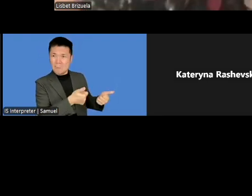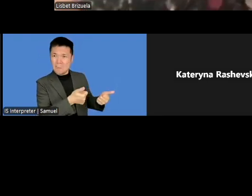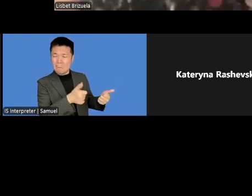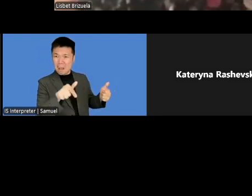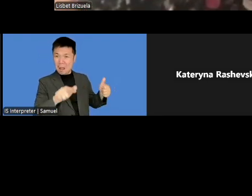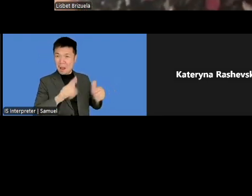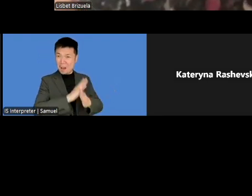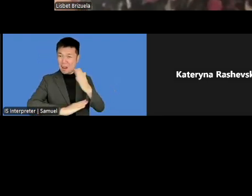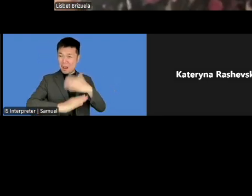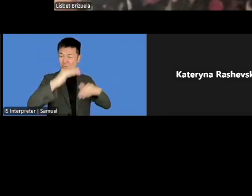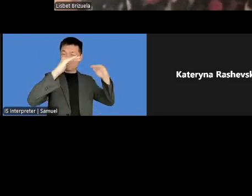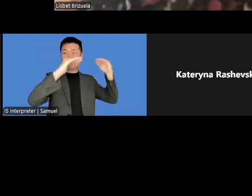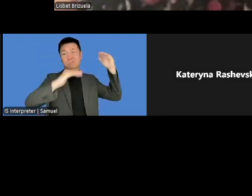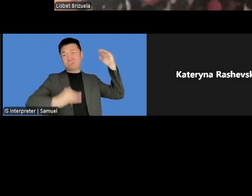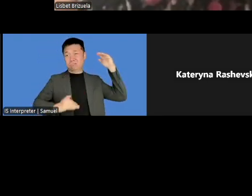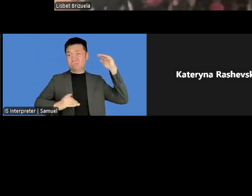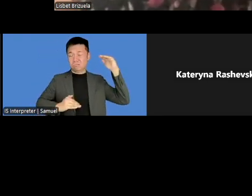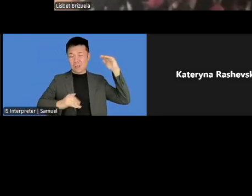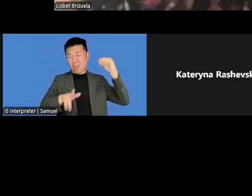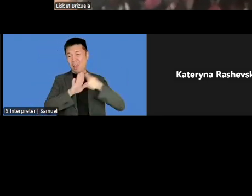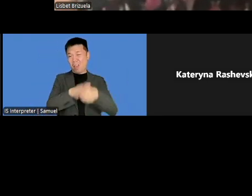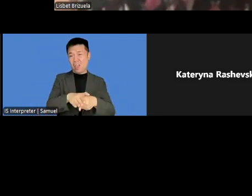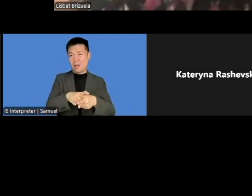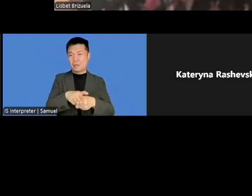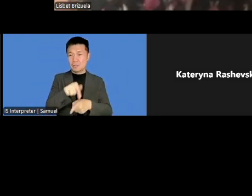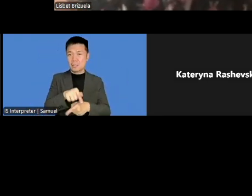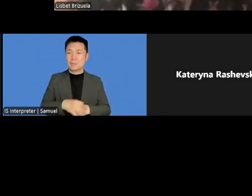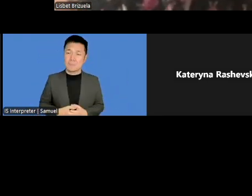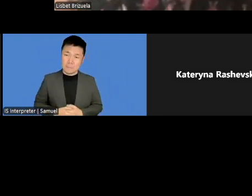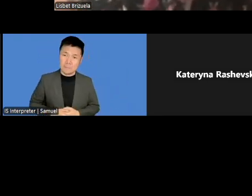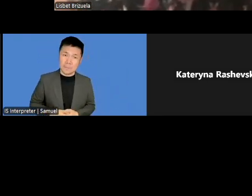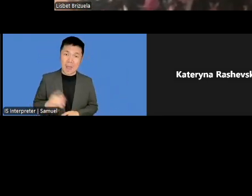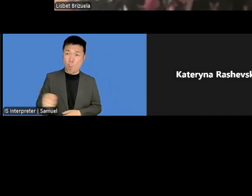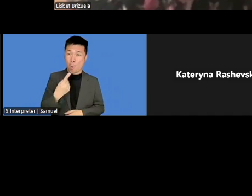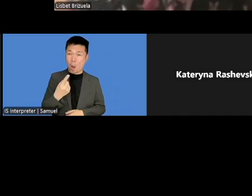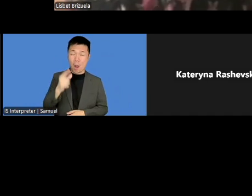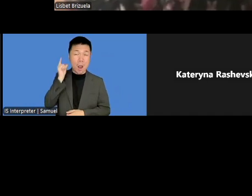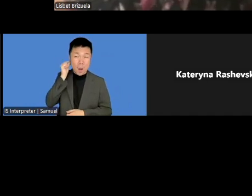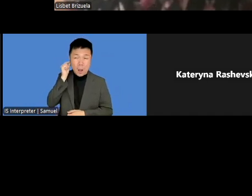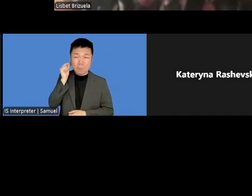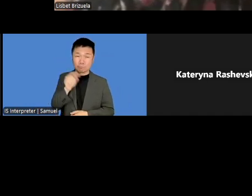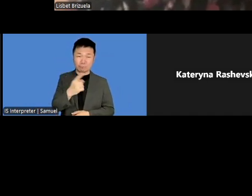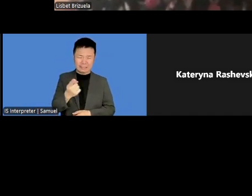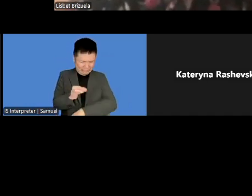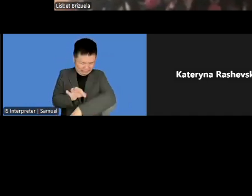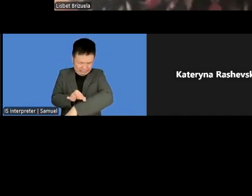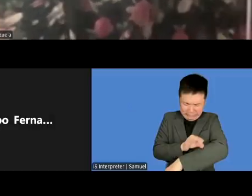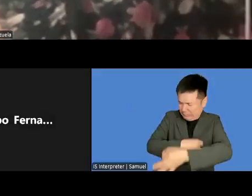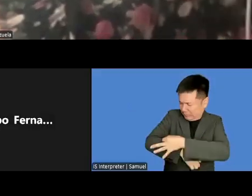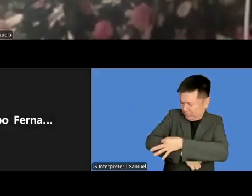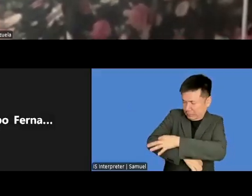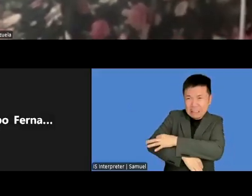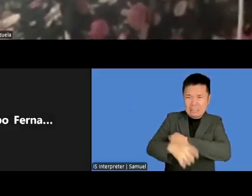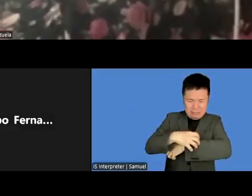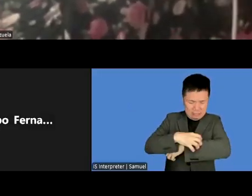When we were visiting the institution, there was a woman with disabilities with a smallpox, and no one